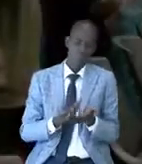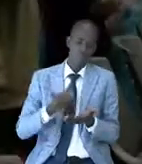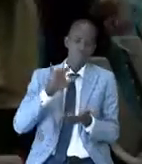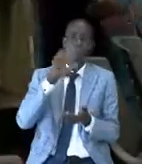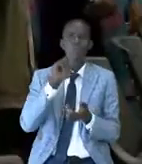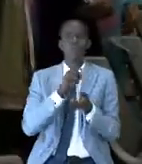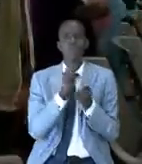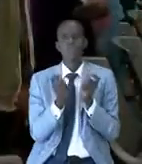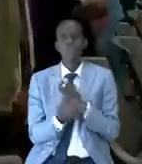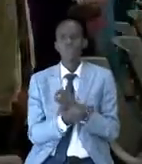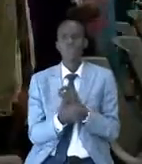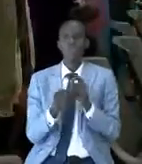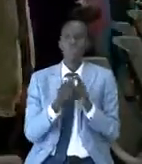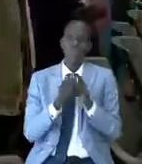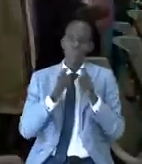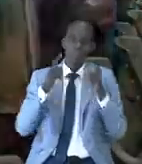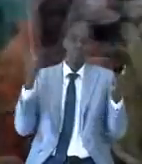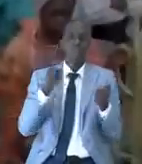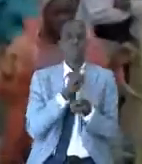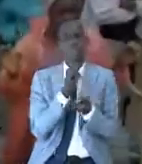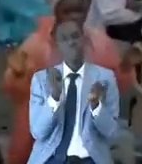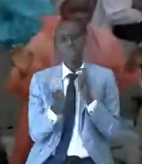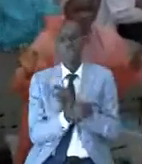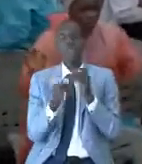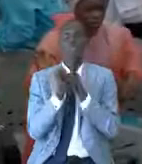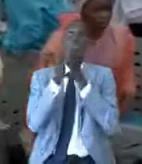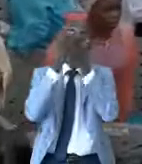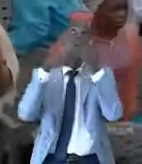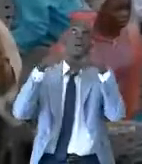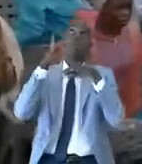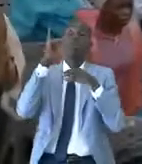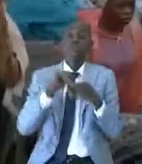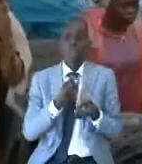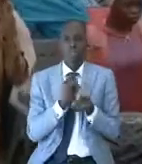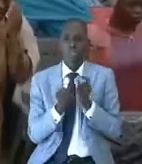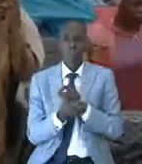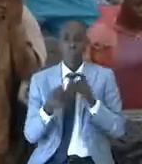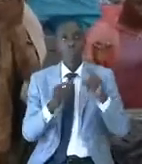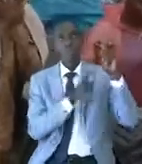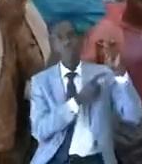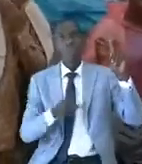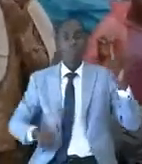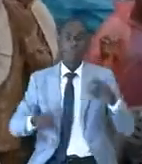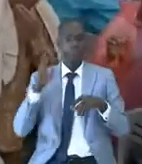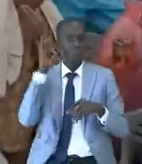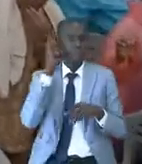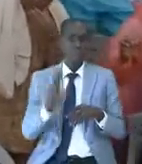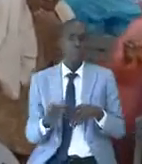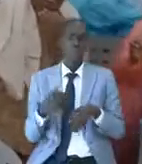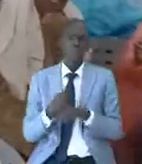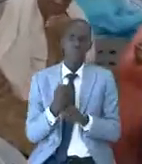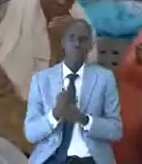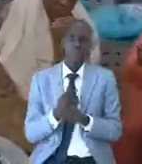change, great change, heavenly change the Lord will make. He'll make